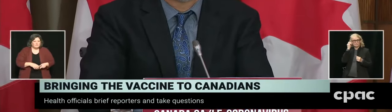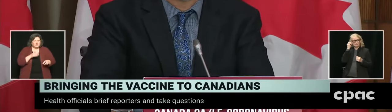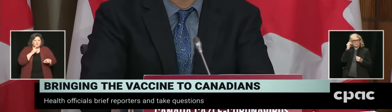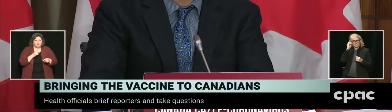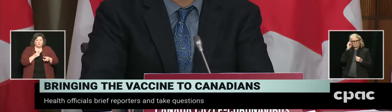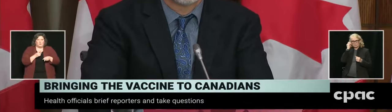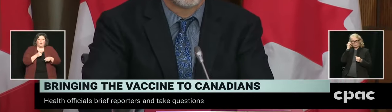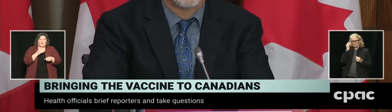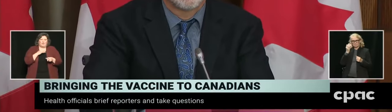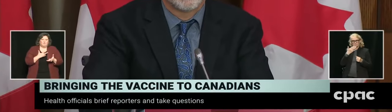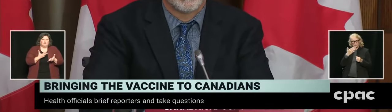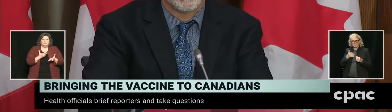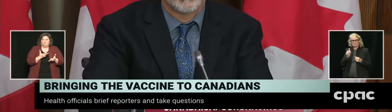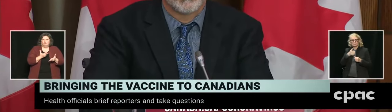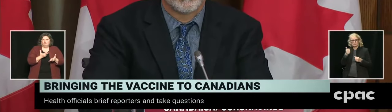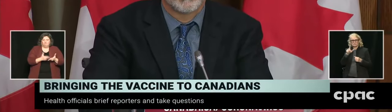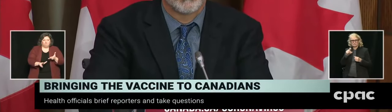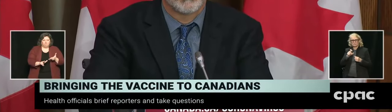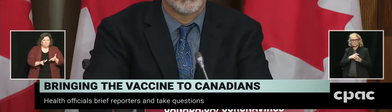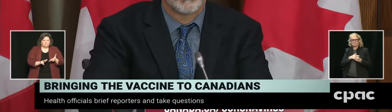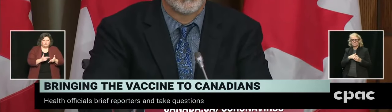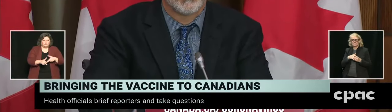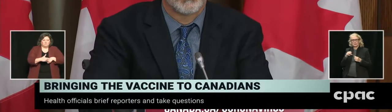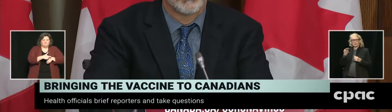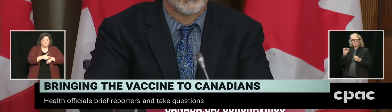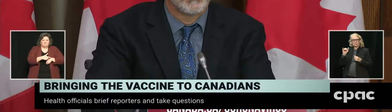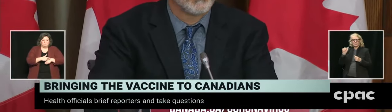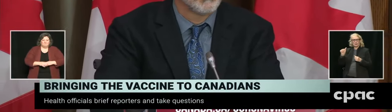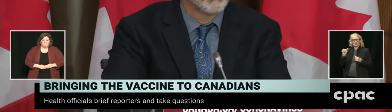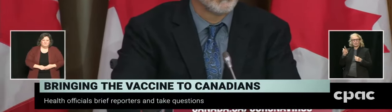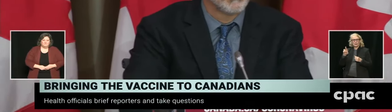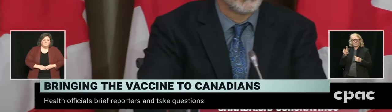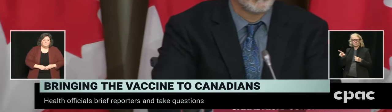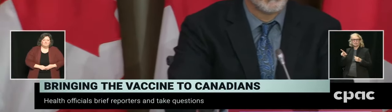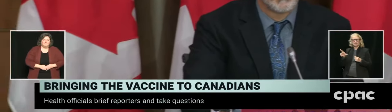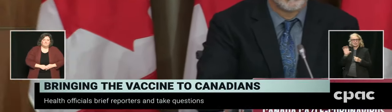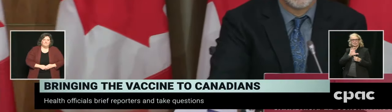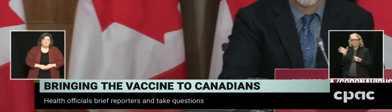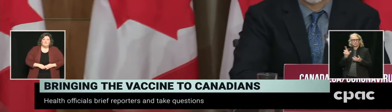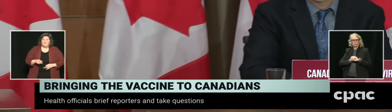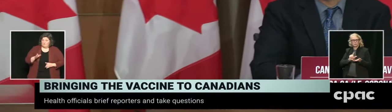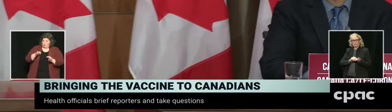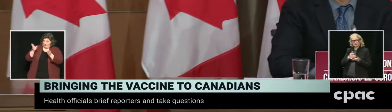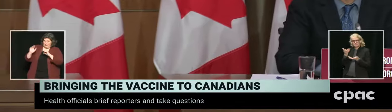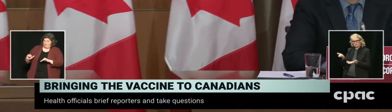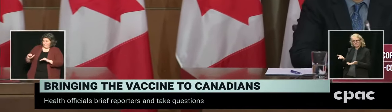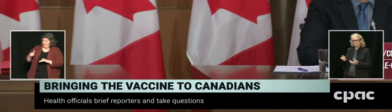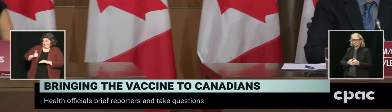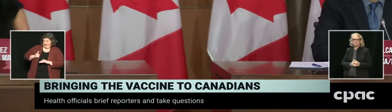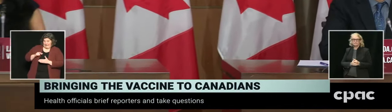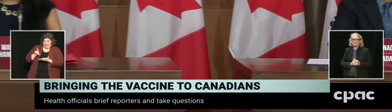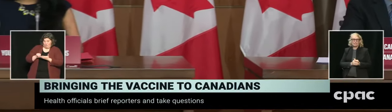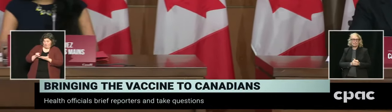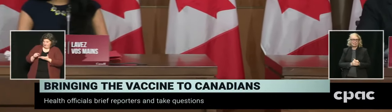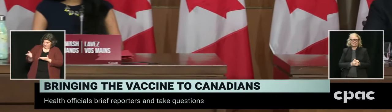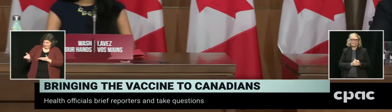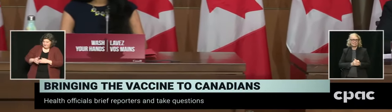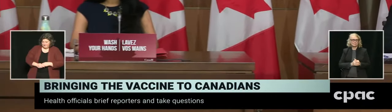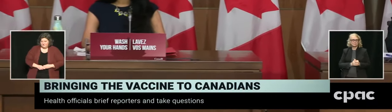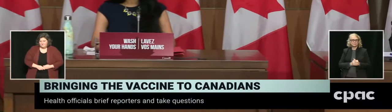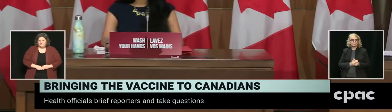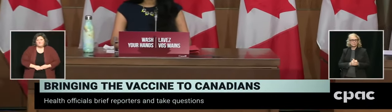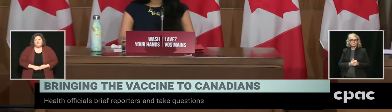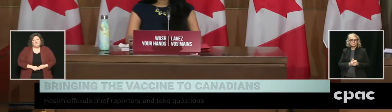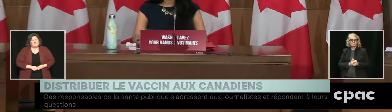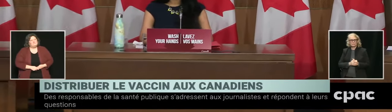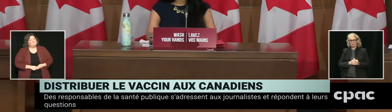Merci. Thank you. The next question is from Mia Rabson of the Canadian Press. Please proceed. Your line is open. Yeah,